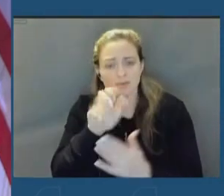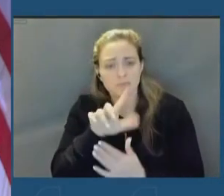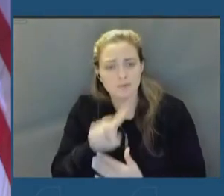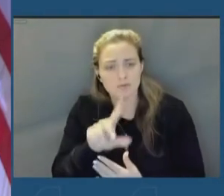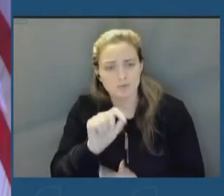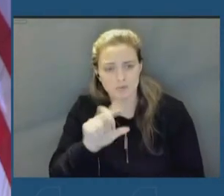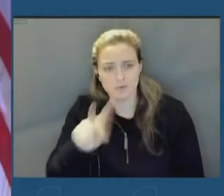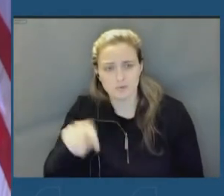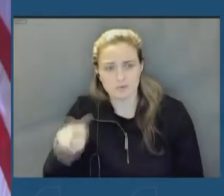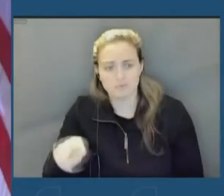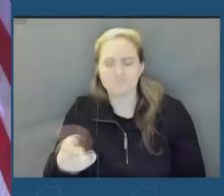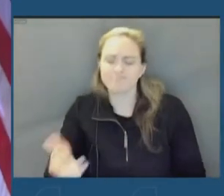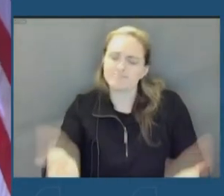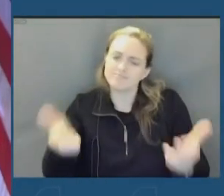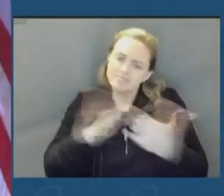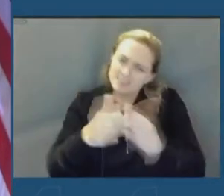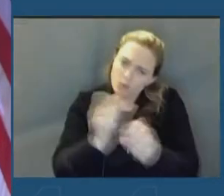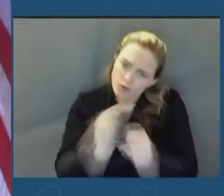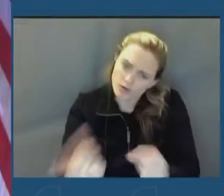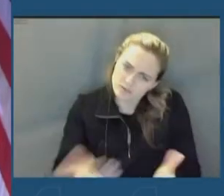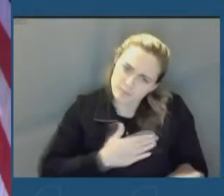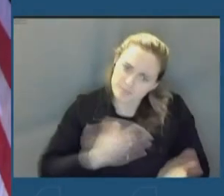2022. City workers, please stand.